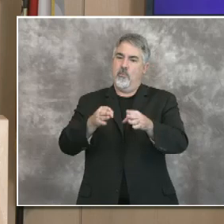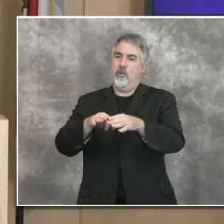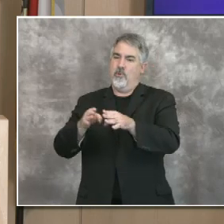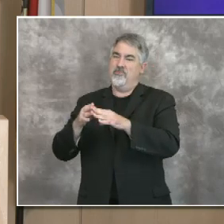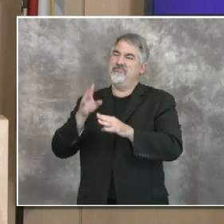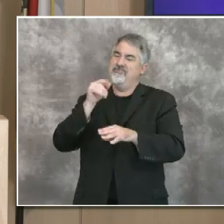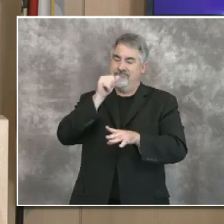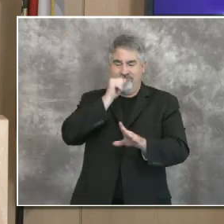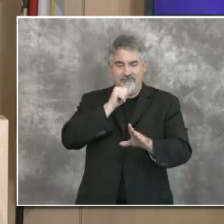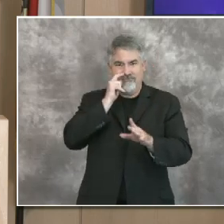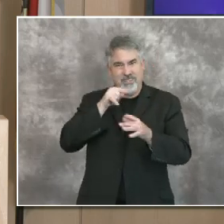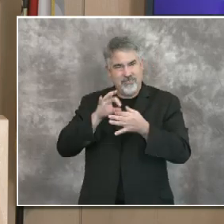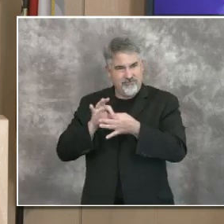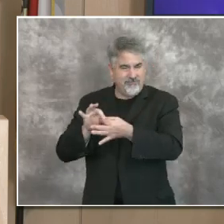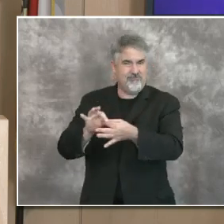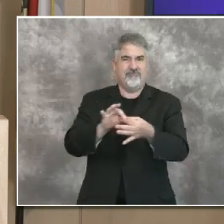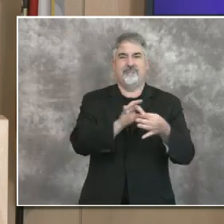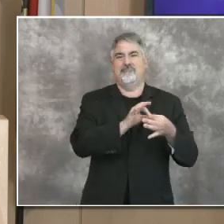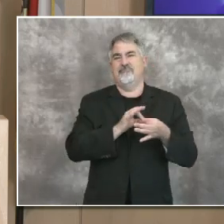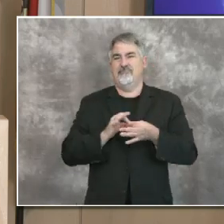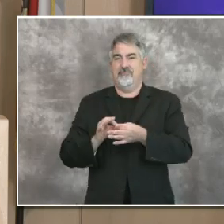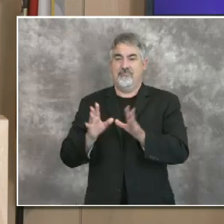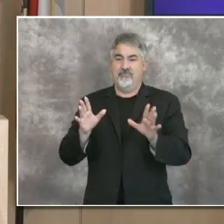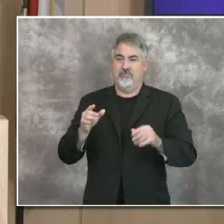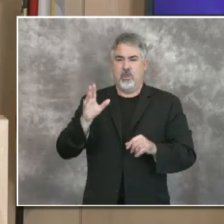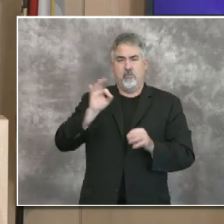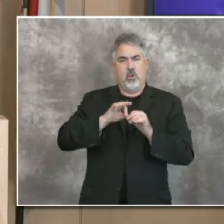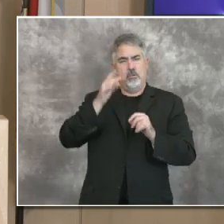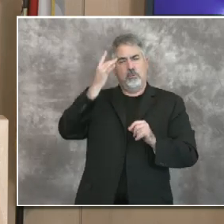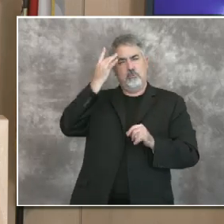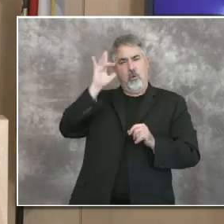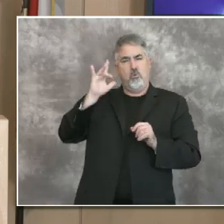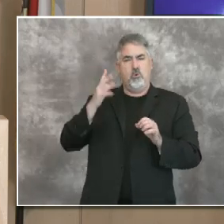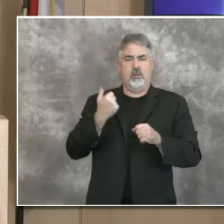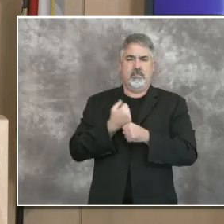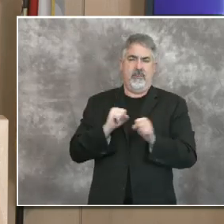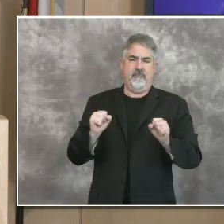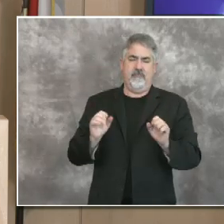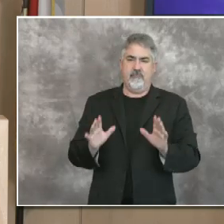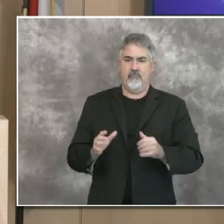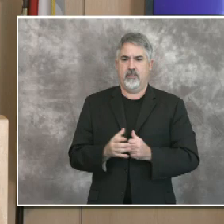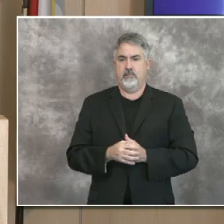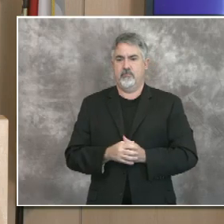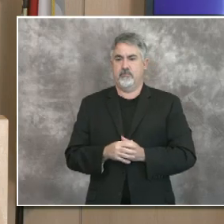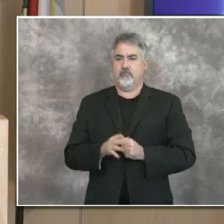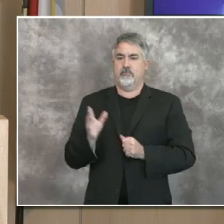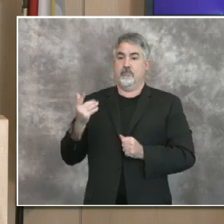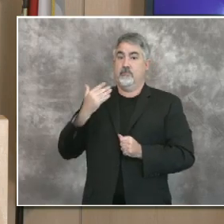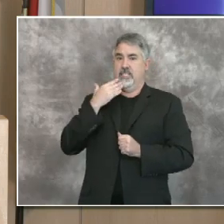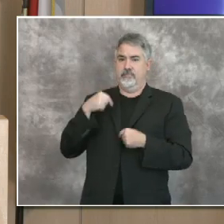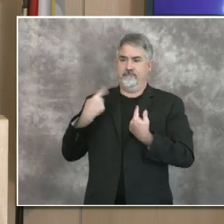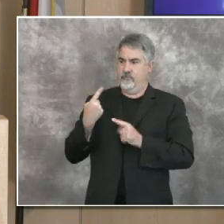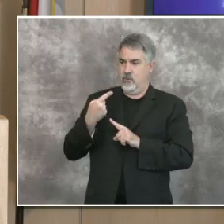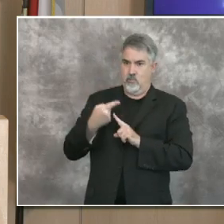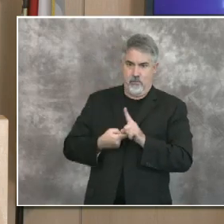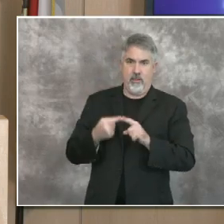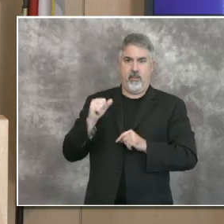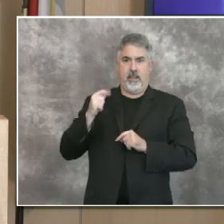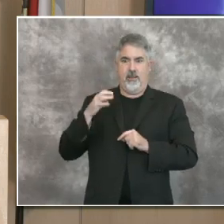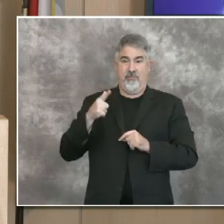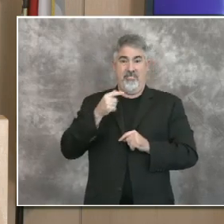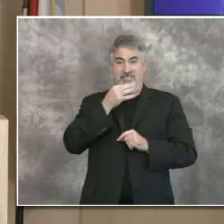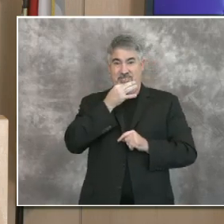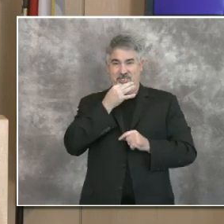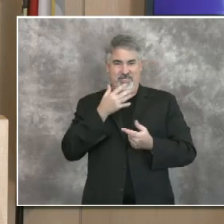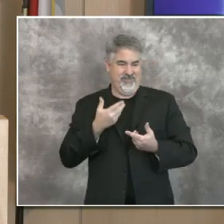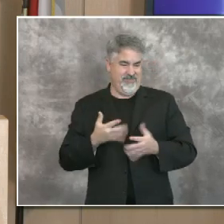be smart about it. So thank you, San Diego, for working with us this past month of April. We're almost at the end. I think you're